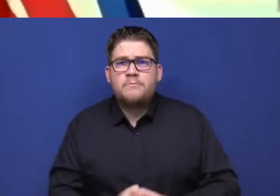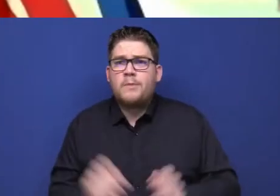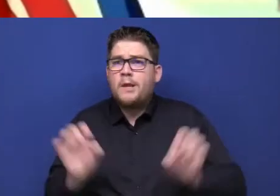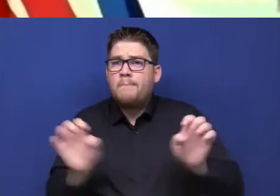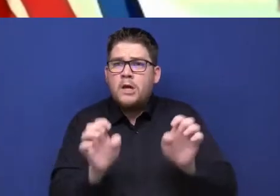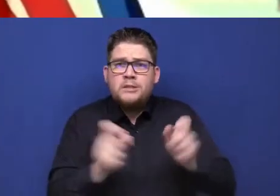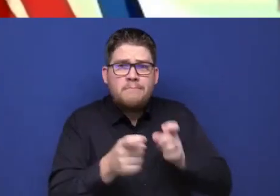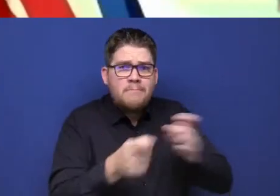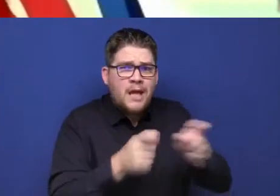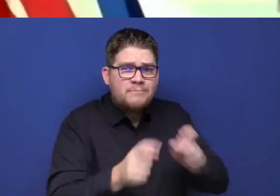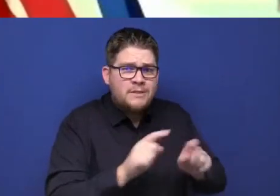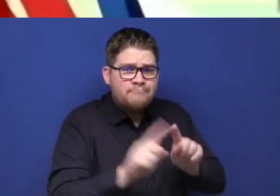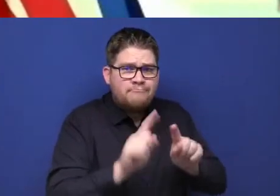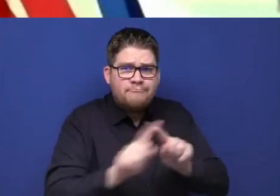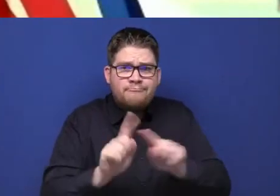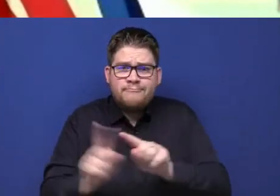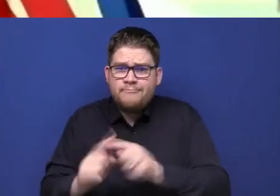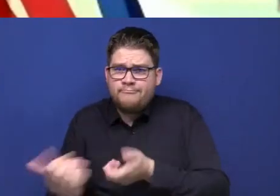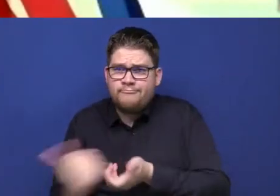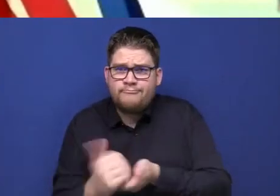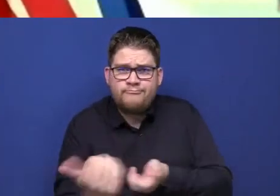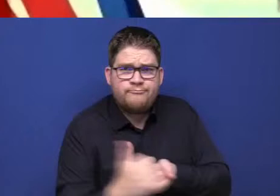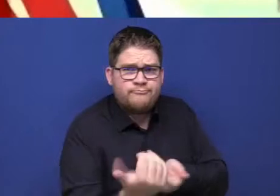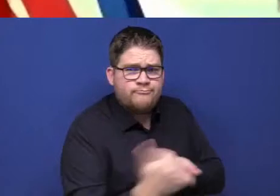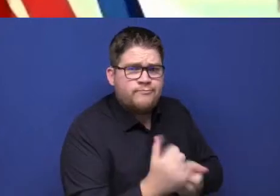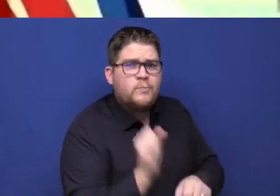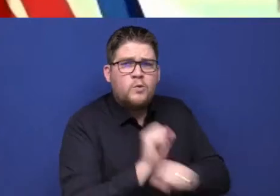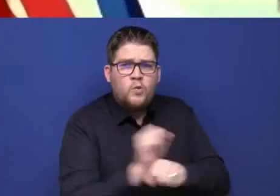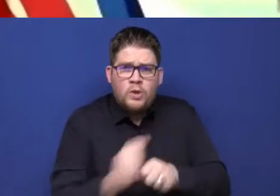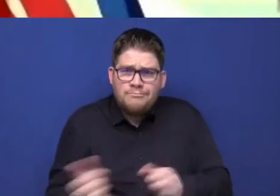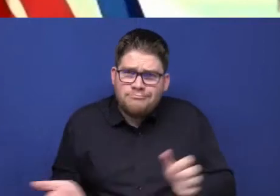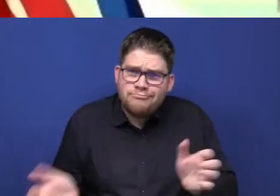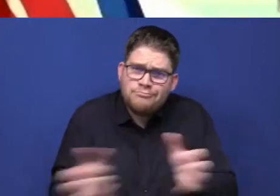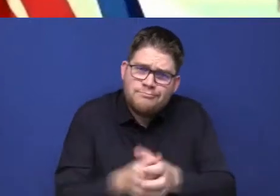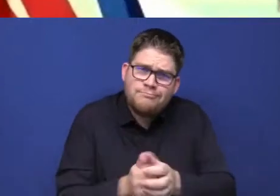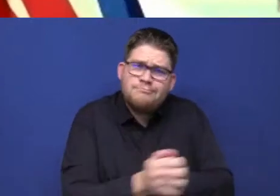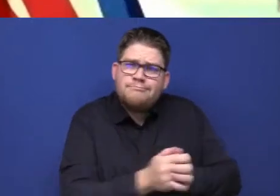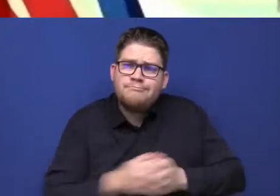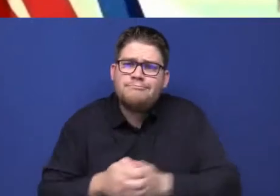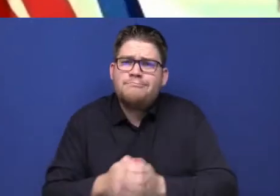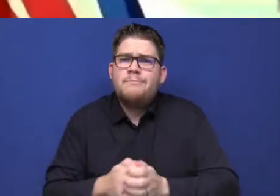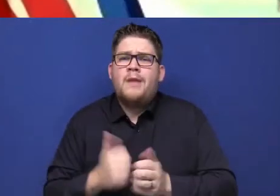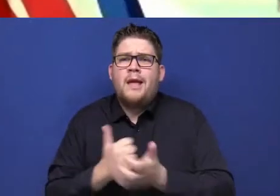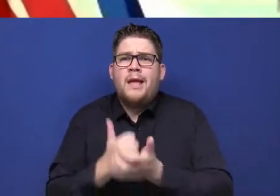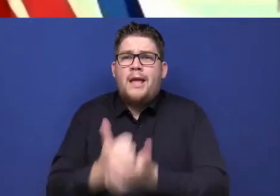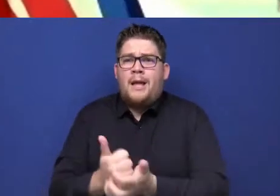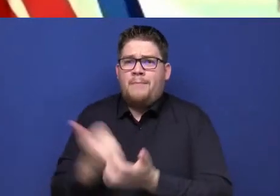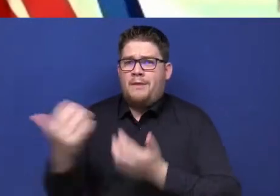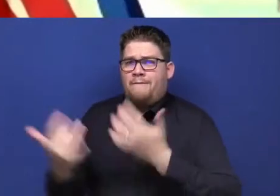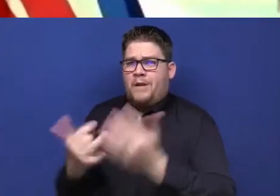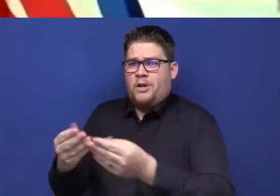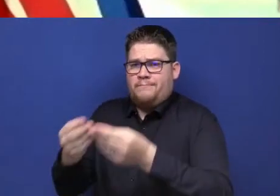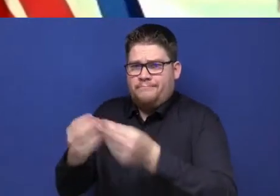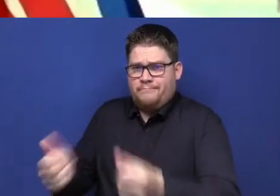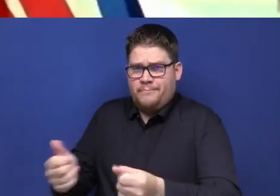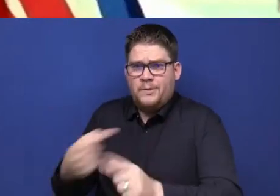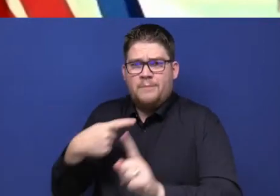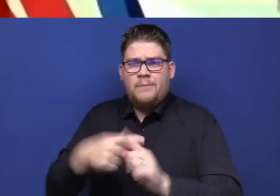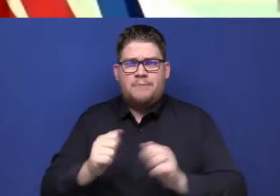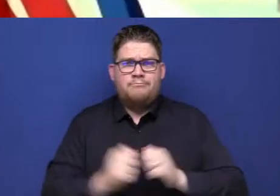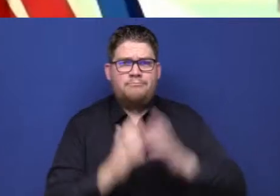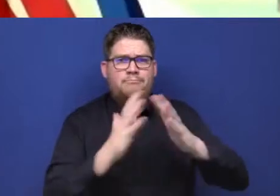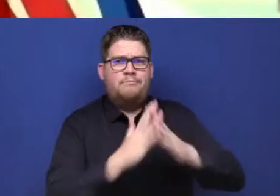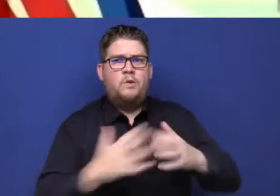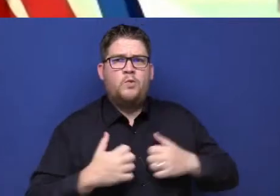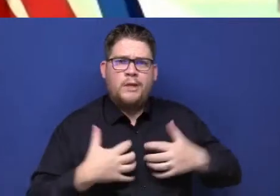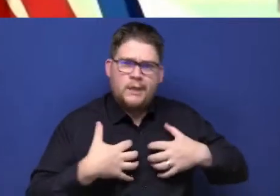for British Columbians recover. It's an ongoing collaboration that's part of our commitment to implementing the recommendations of